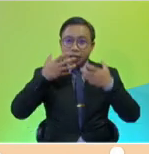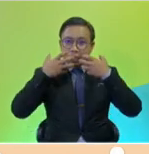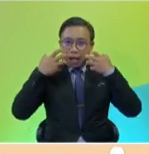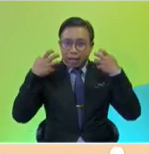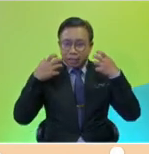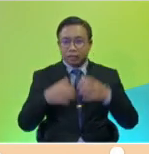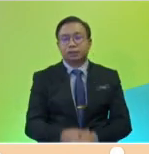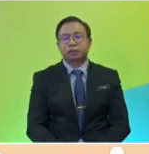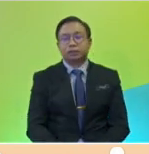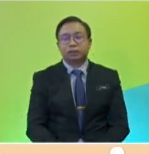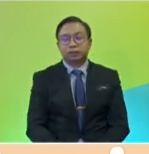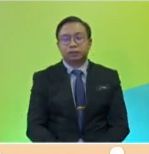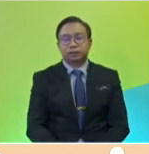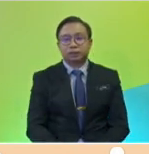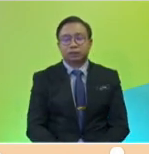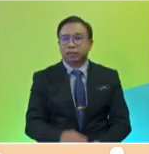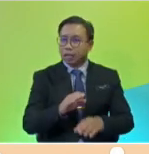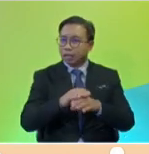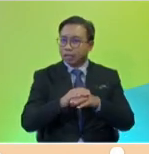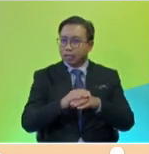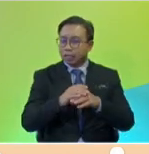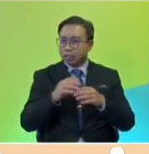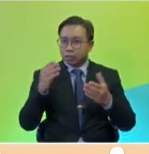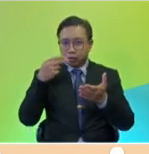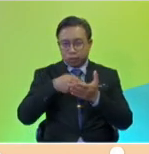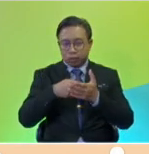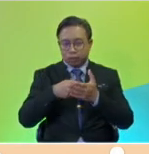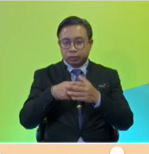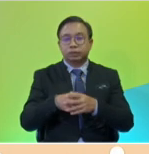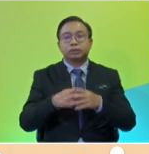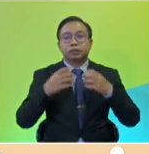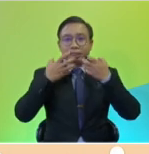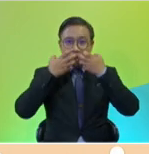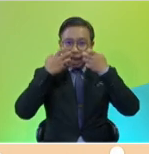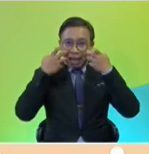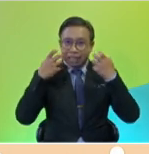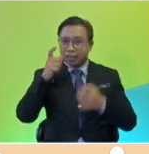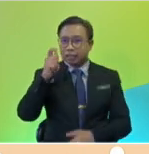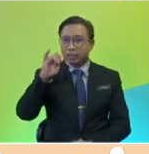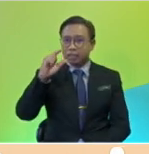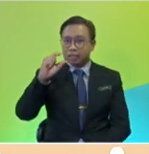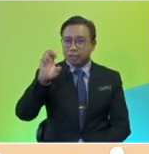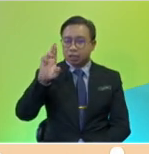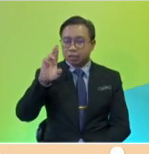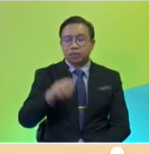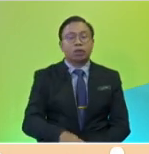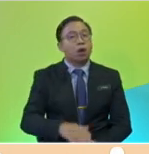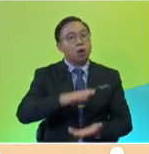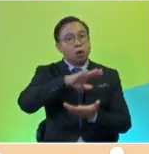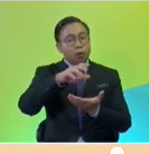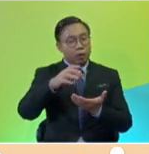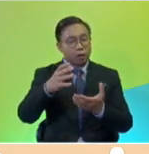me, everyone, in the Google Meet and also at home. The tiger. Next, we have got